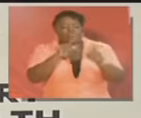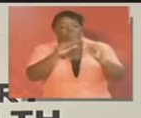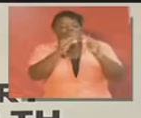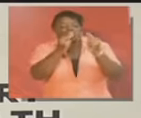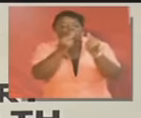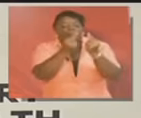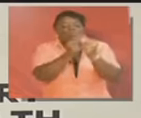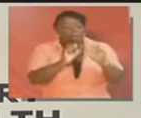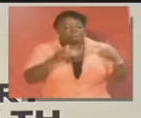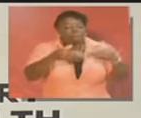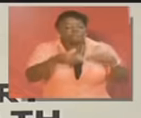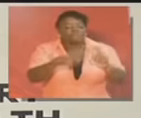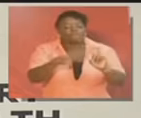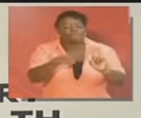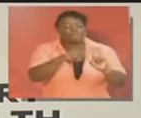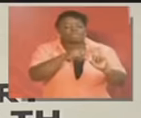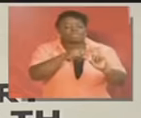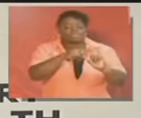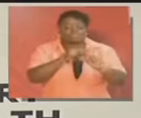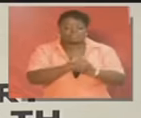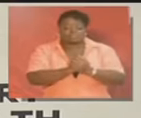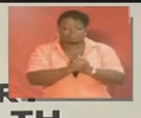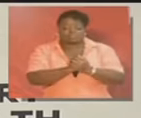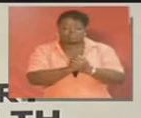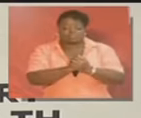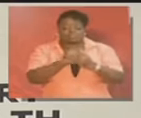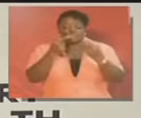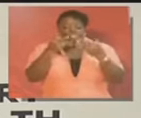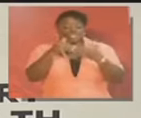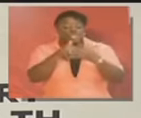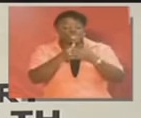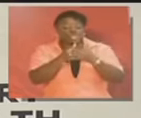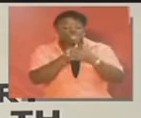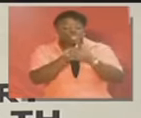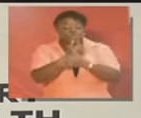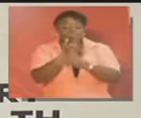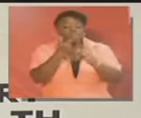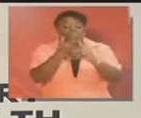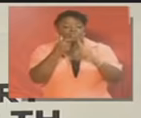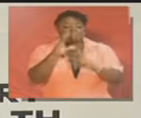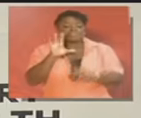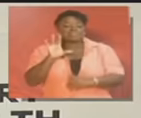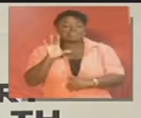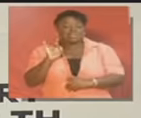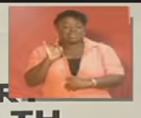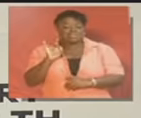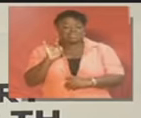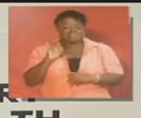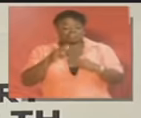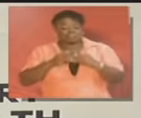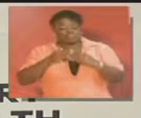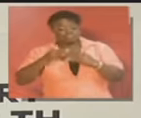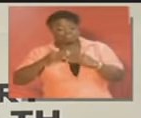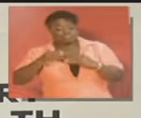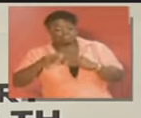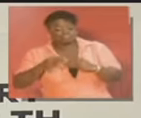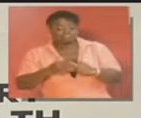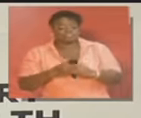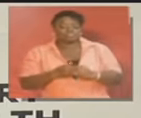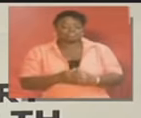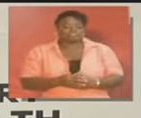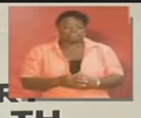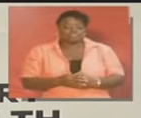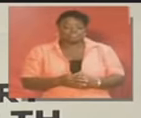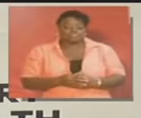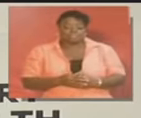back as the 6th. The newest came from as far back as the 8th. And that will vary. It's something that we assess on a day-to-day basis and